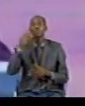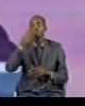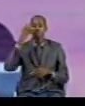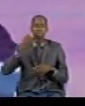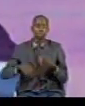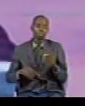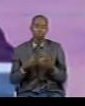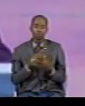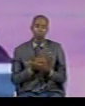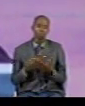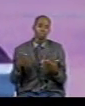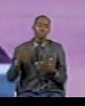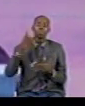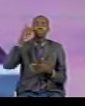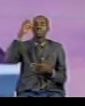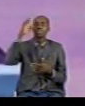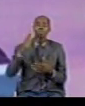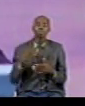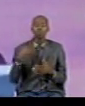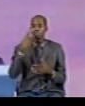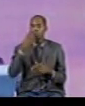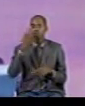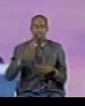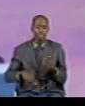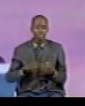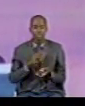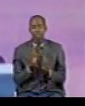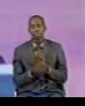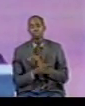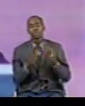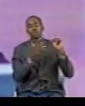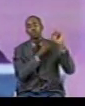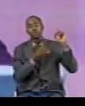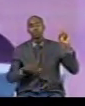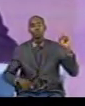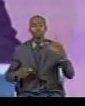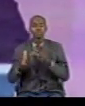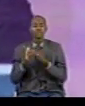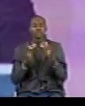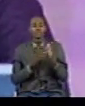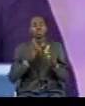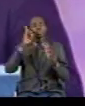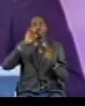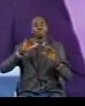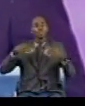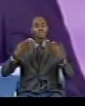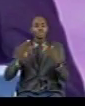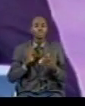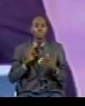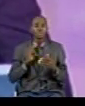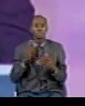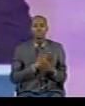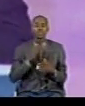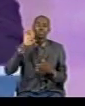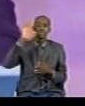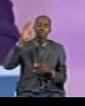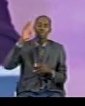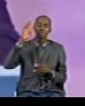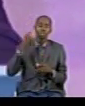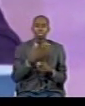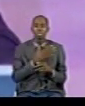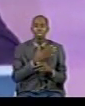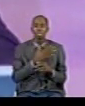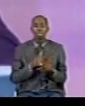A God who cannot change. Lord Jesus, you've given us your name, and you said whatsoever